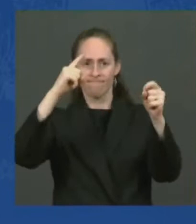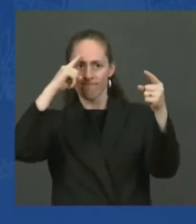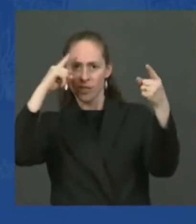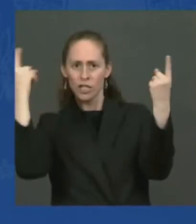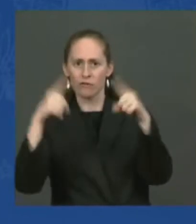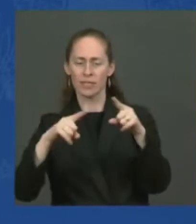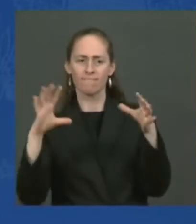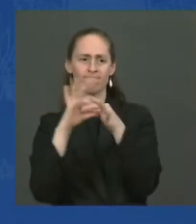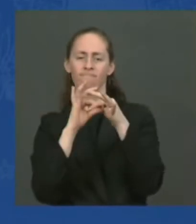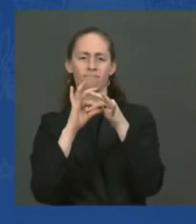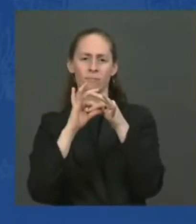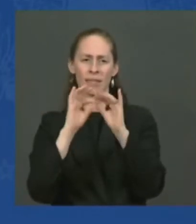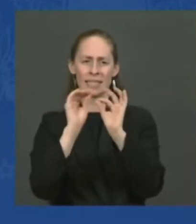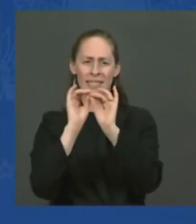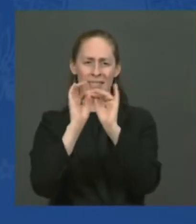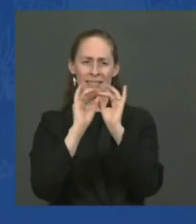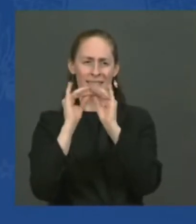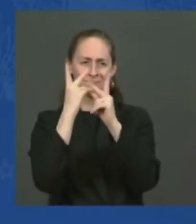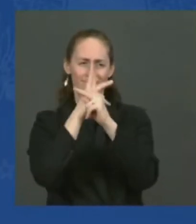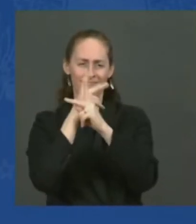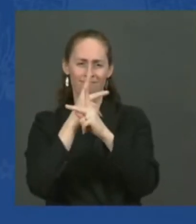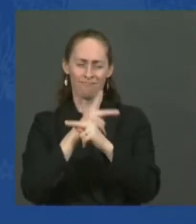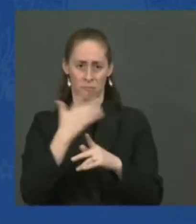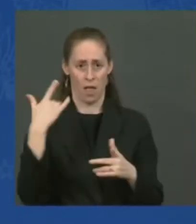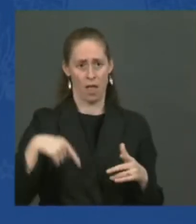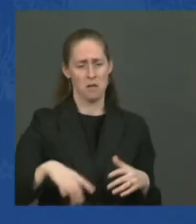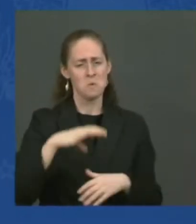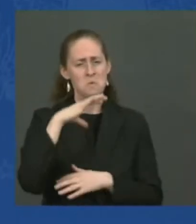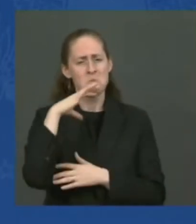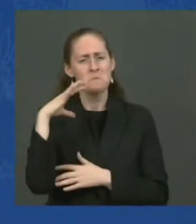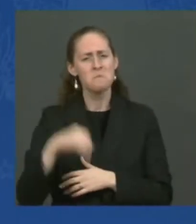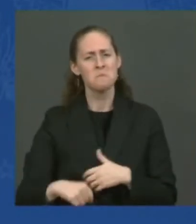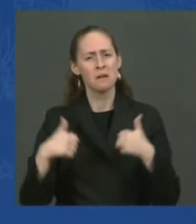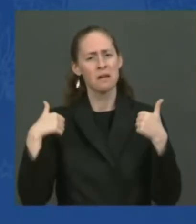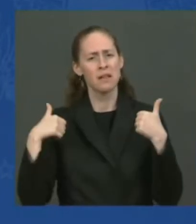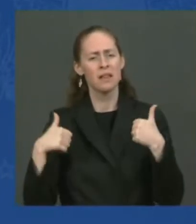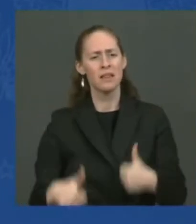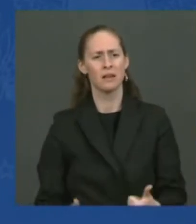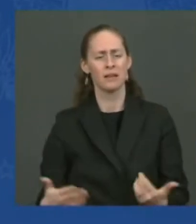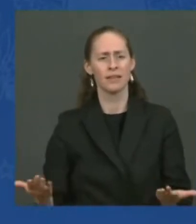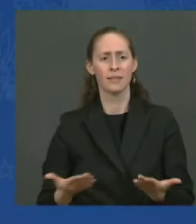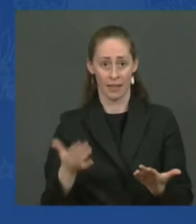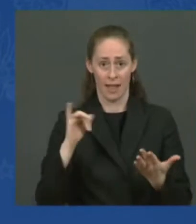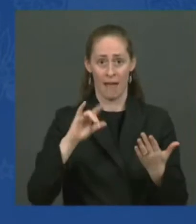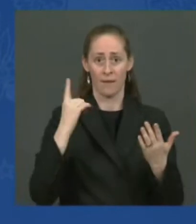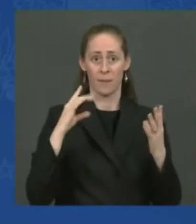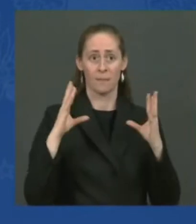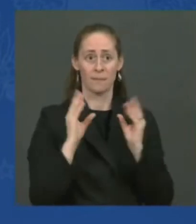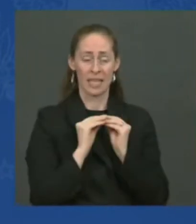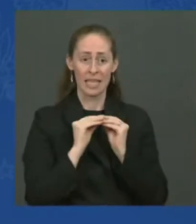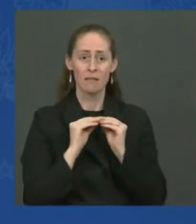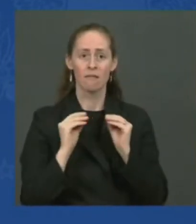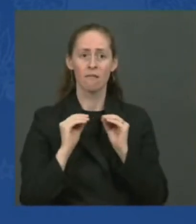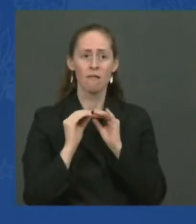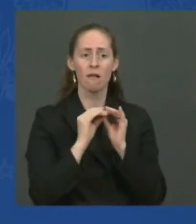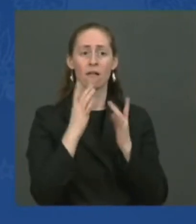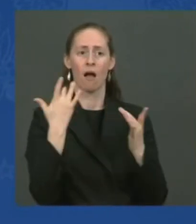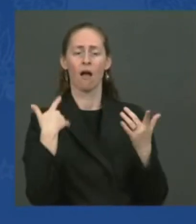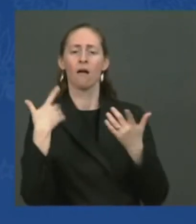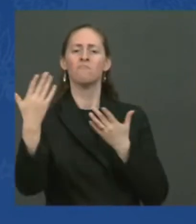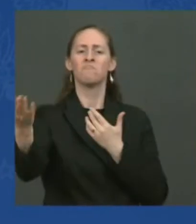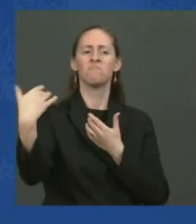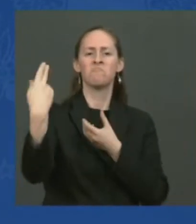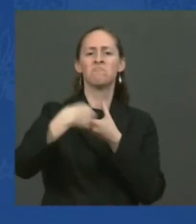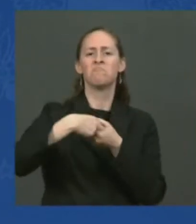outdated infrastructure. And from there, the group quickly grew to the G10 negotiators. They were just mentioned, but I got to mention them